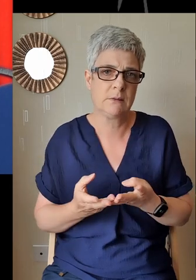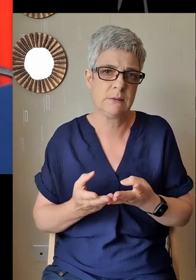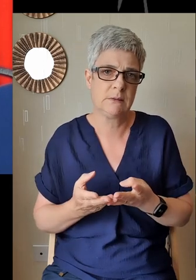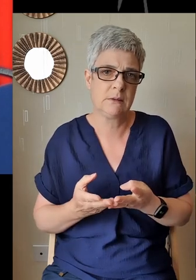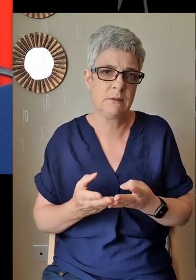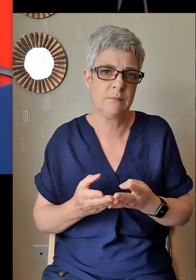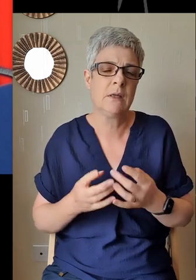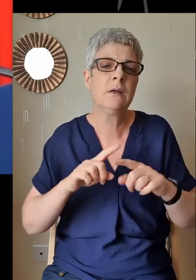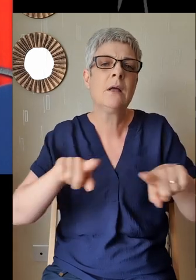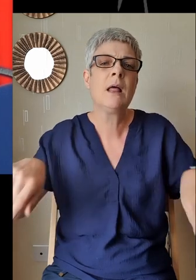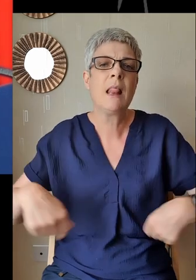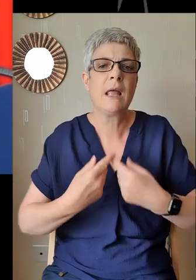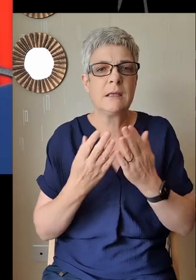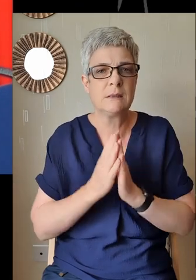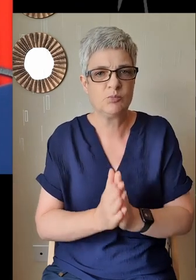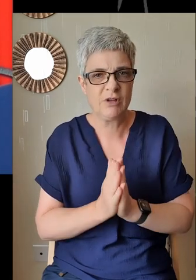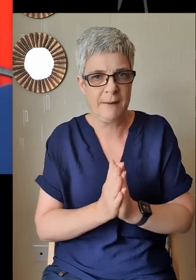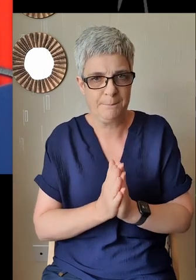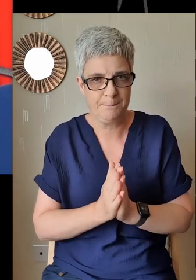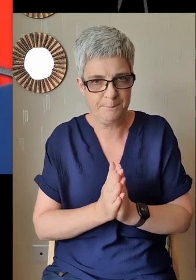Let us pray.